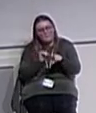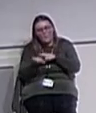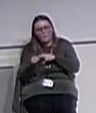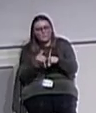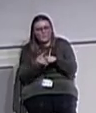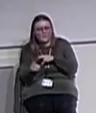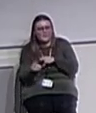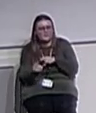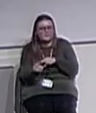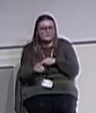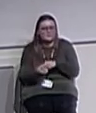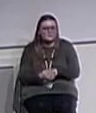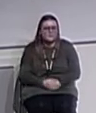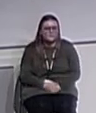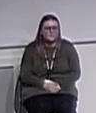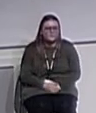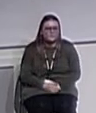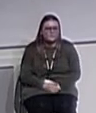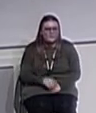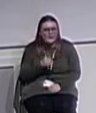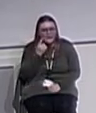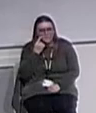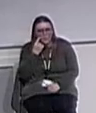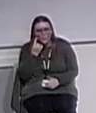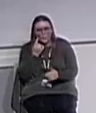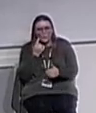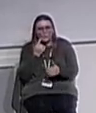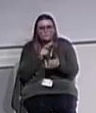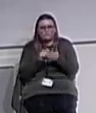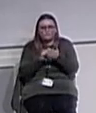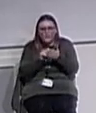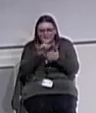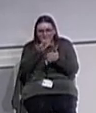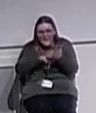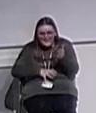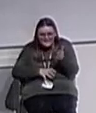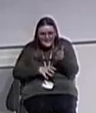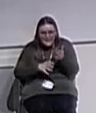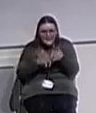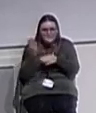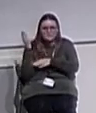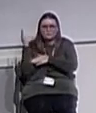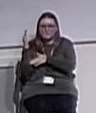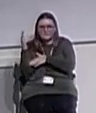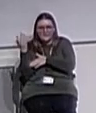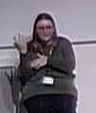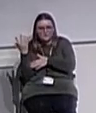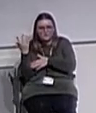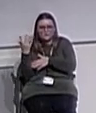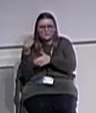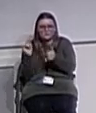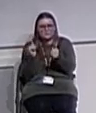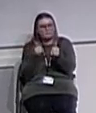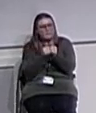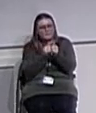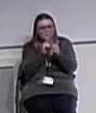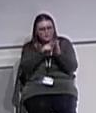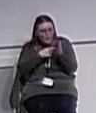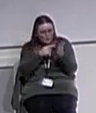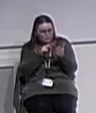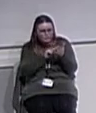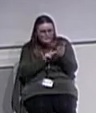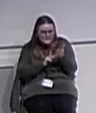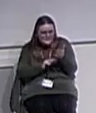semester. And here we're looking at things like writing essays, doing presentations, reading papers, exploring why you like